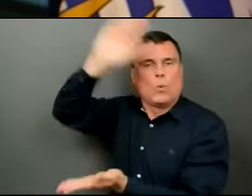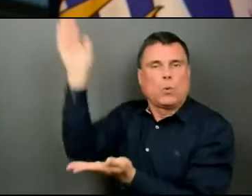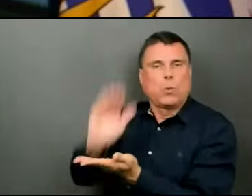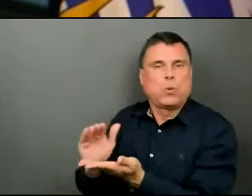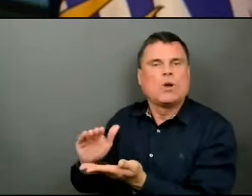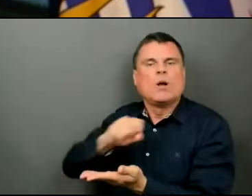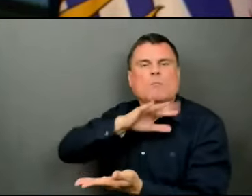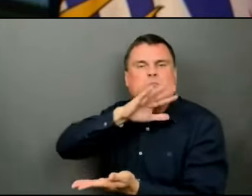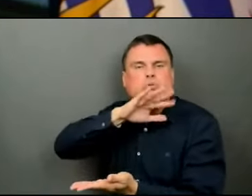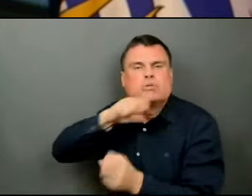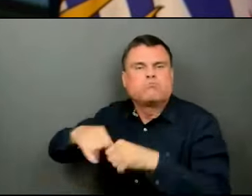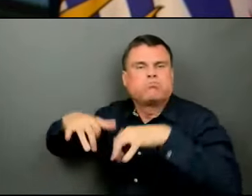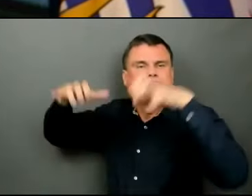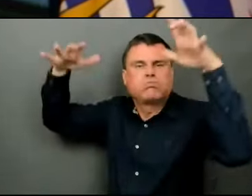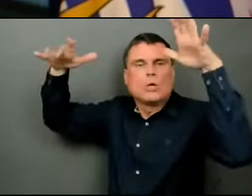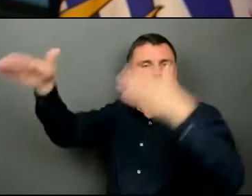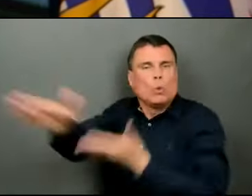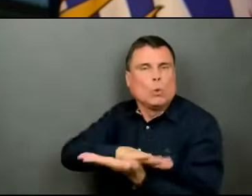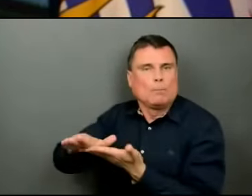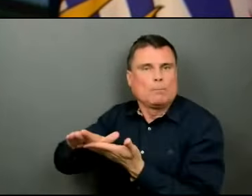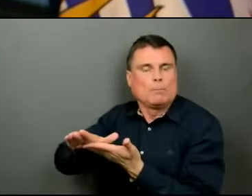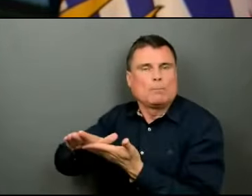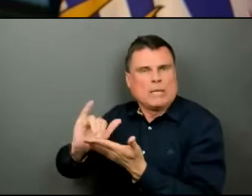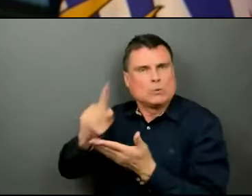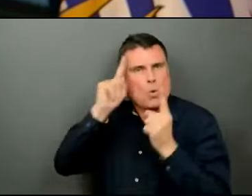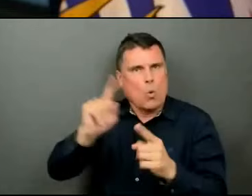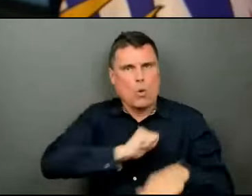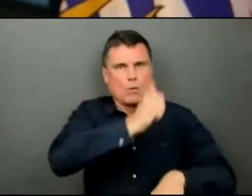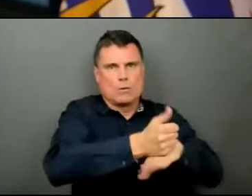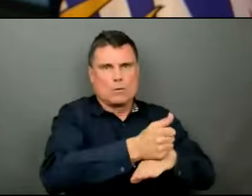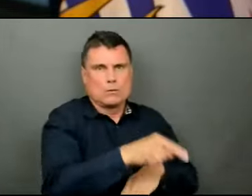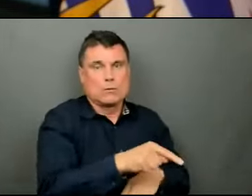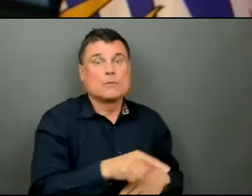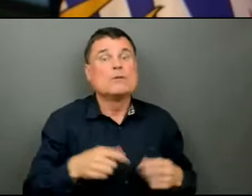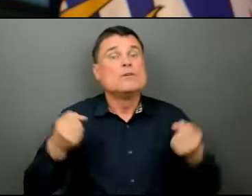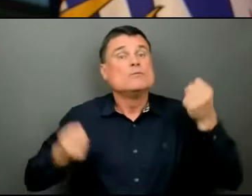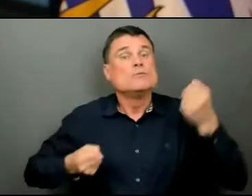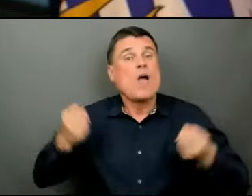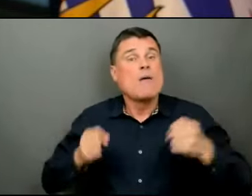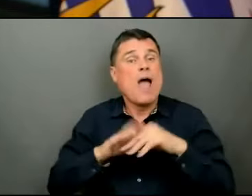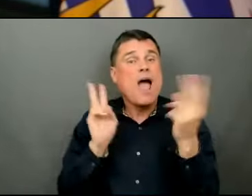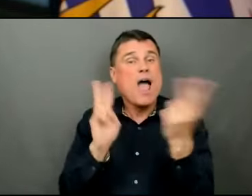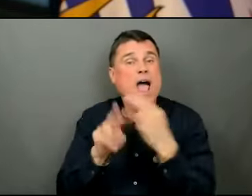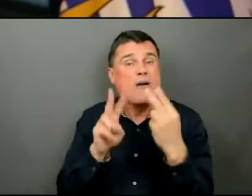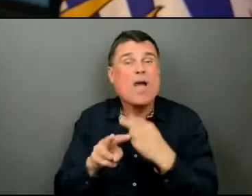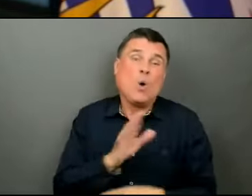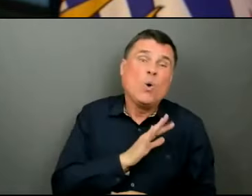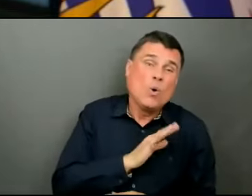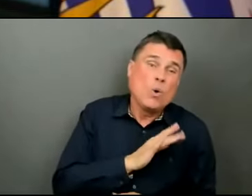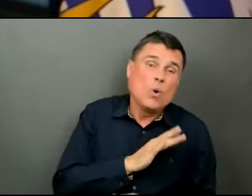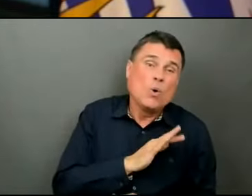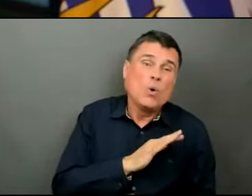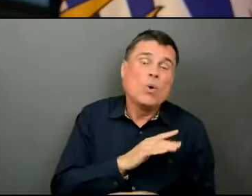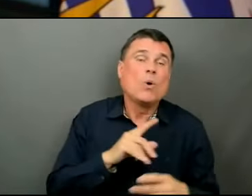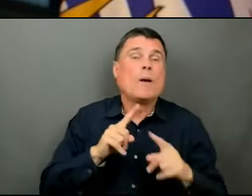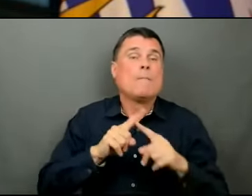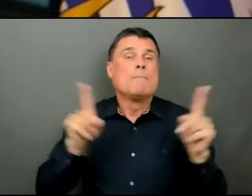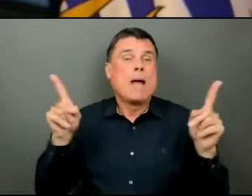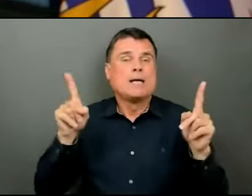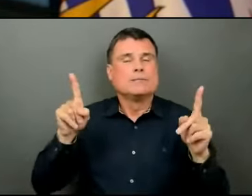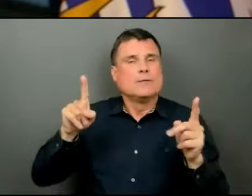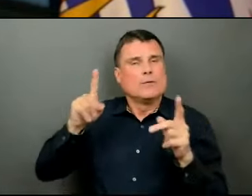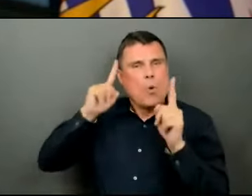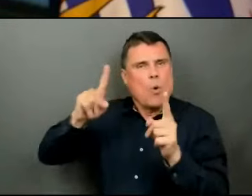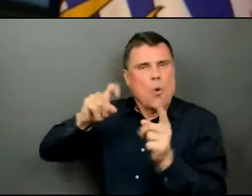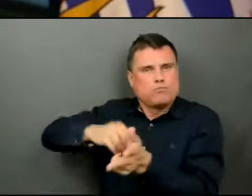More people choosing public transit, fewer personal vehicles on the road. These are good things. They reduce air pollution, they reduce congestion, and they reduce